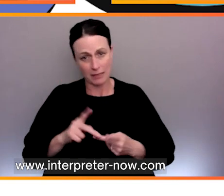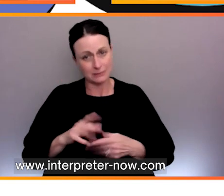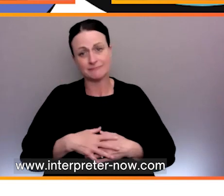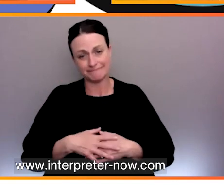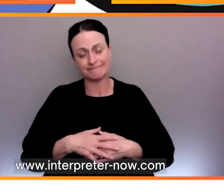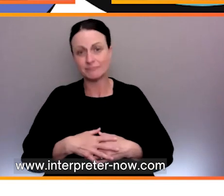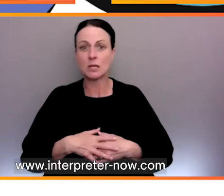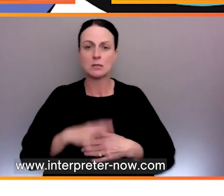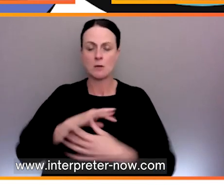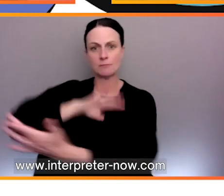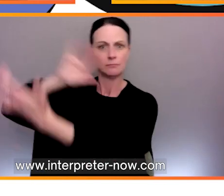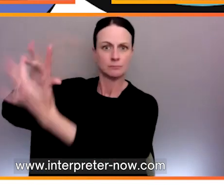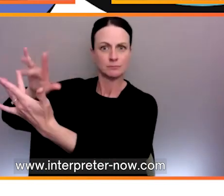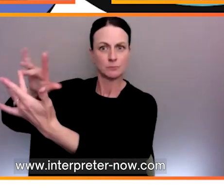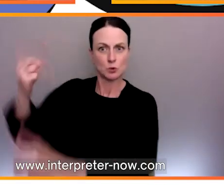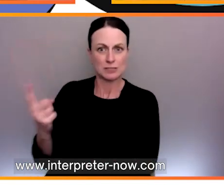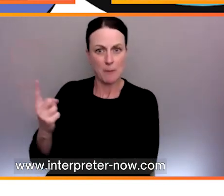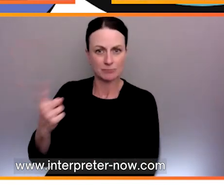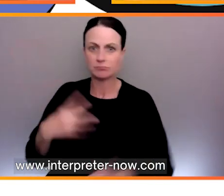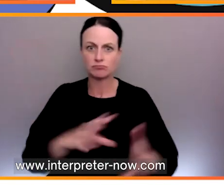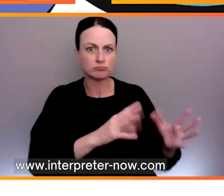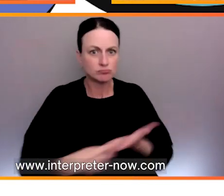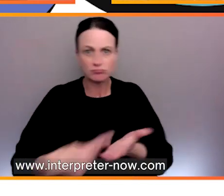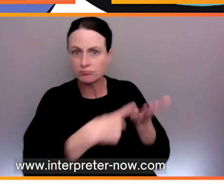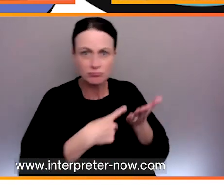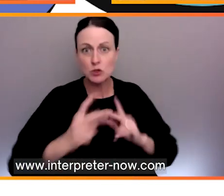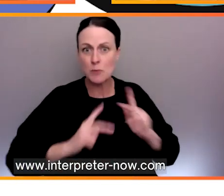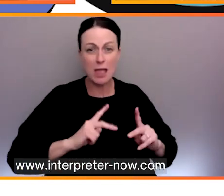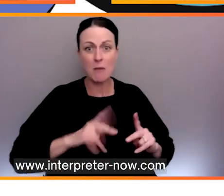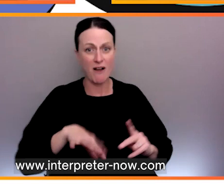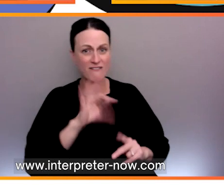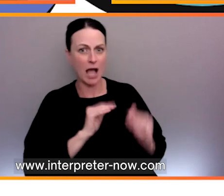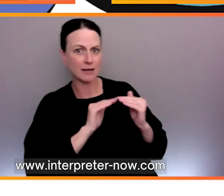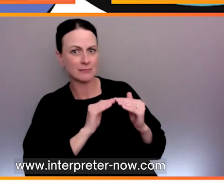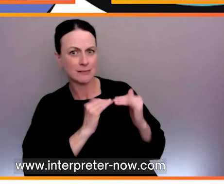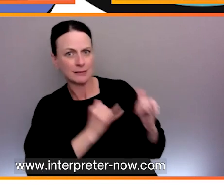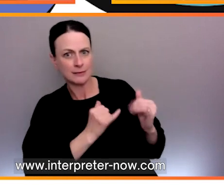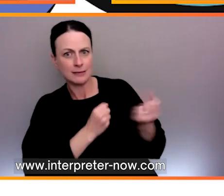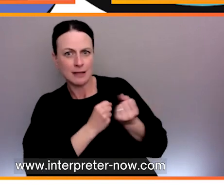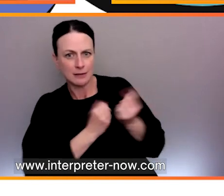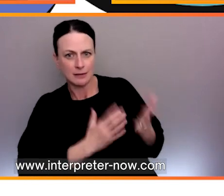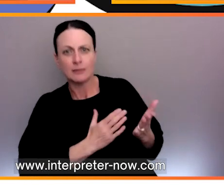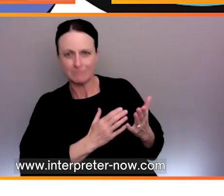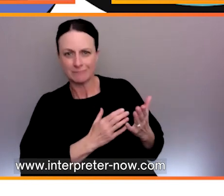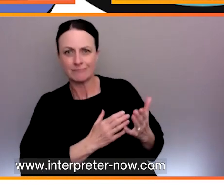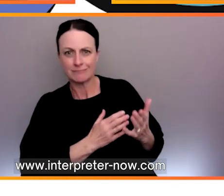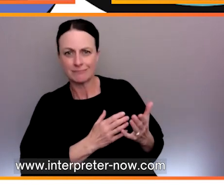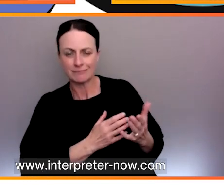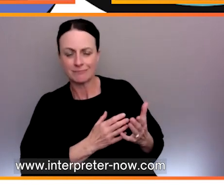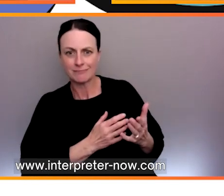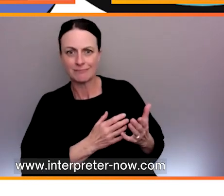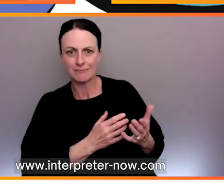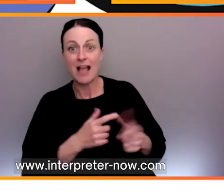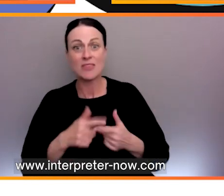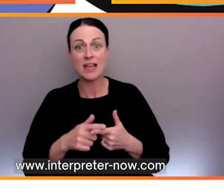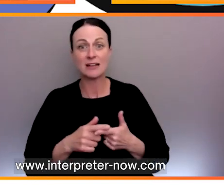out, talk to people, find your allies, find your people, enlist. And then